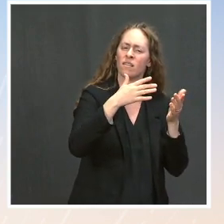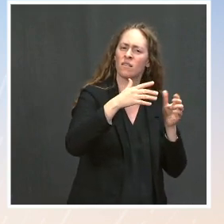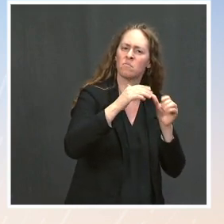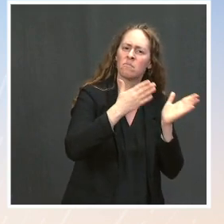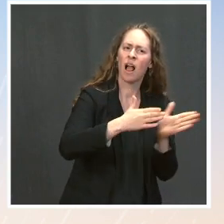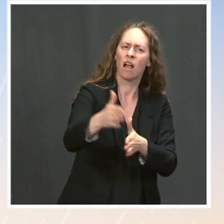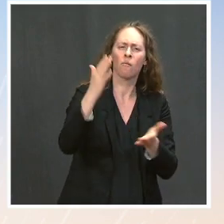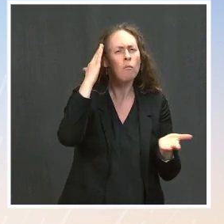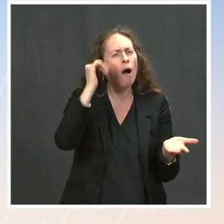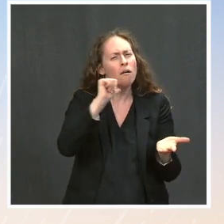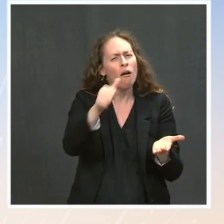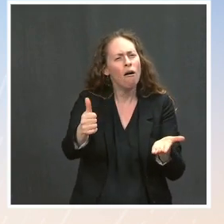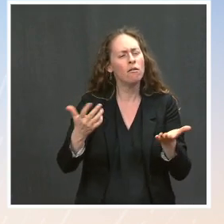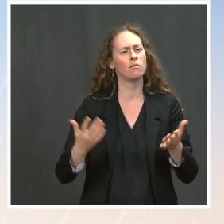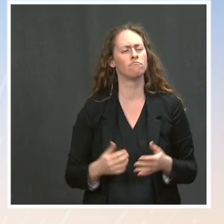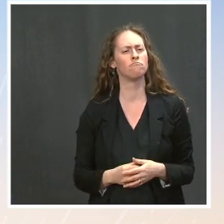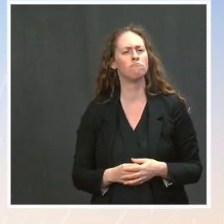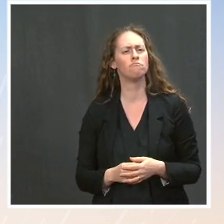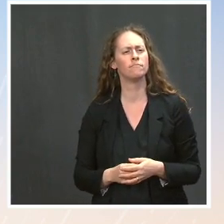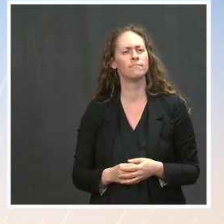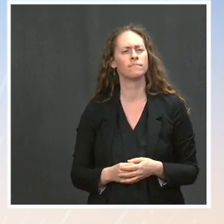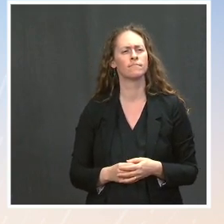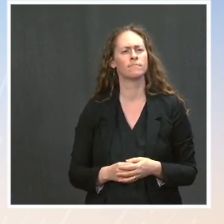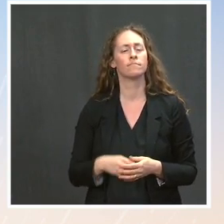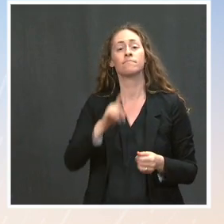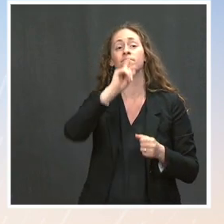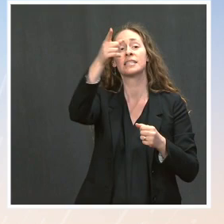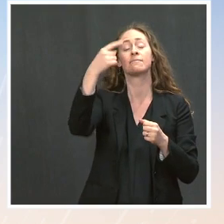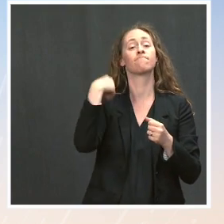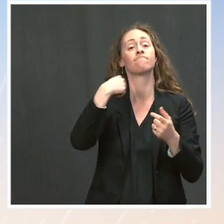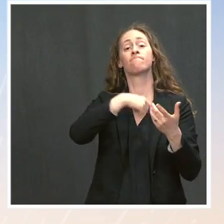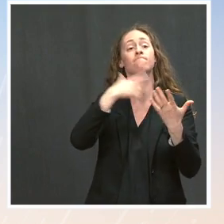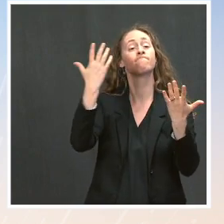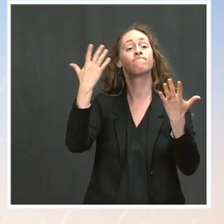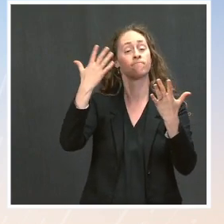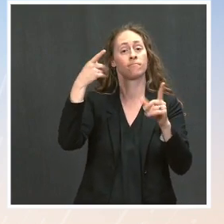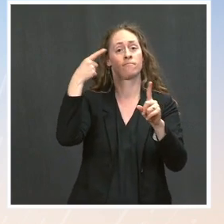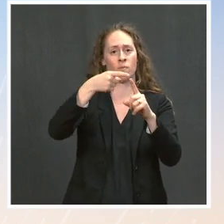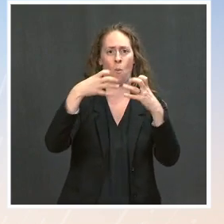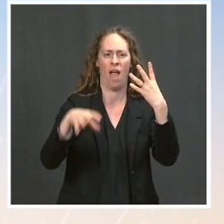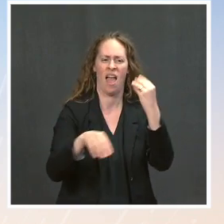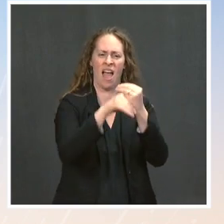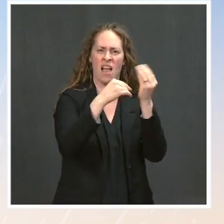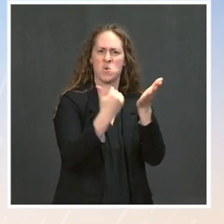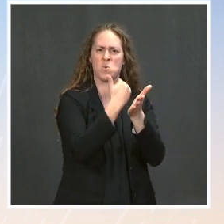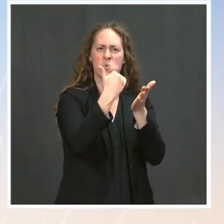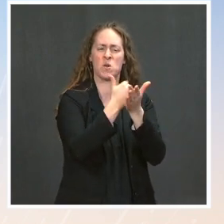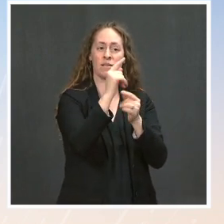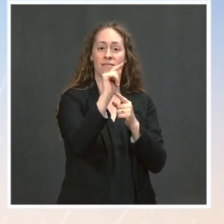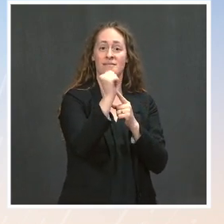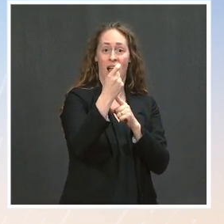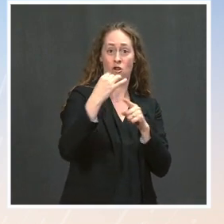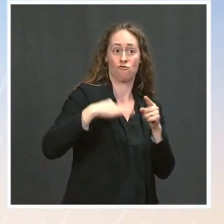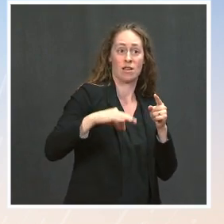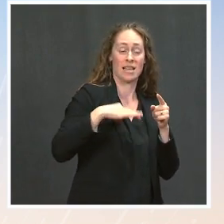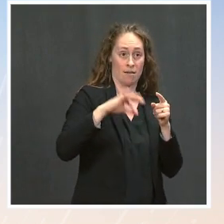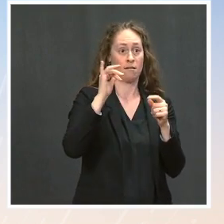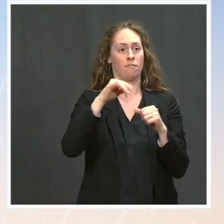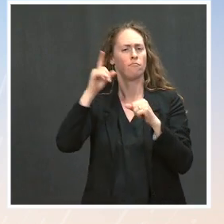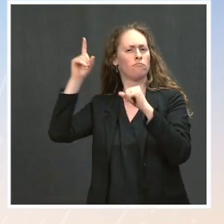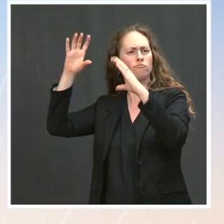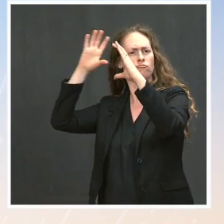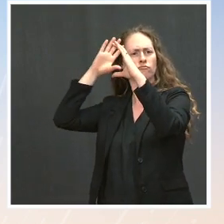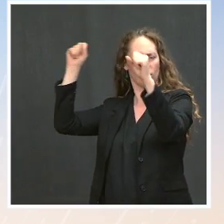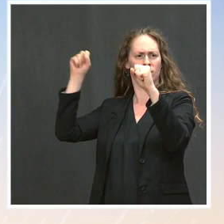the expanded and fully refundable child tax credit, because it was President Biden who put